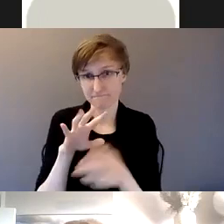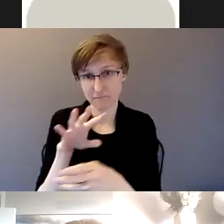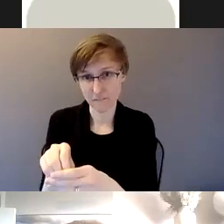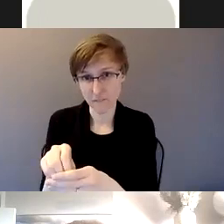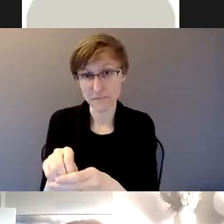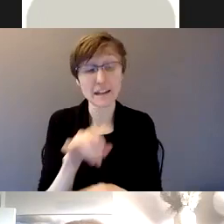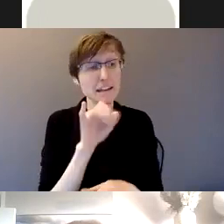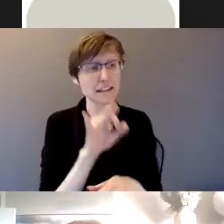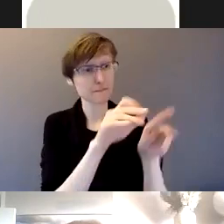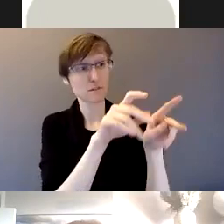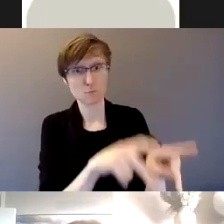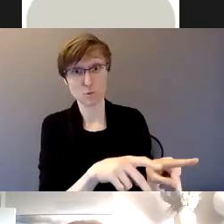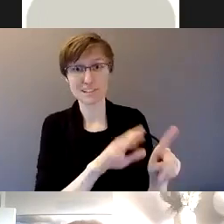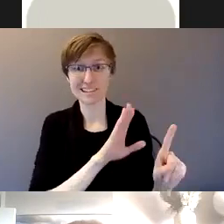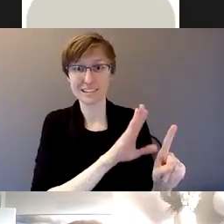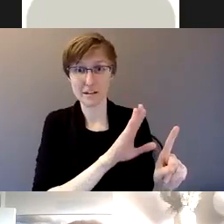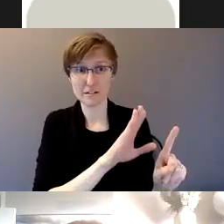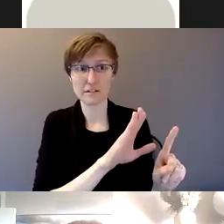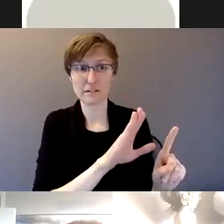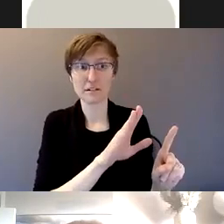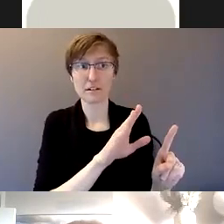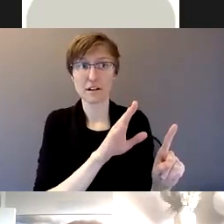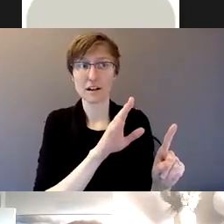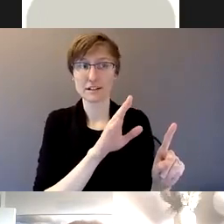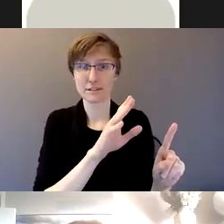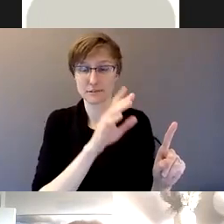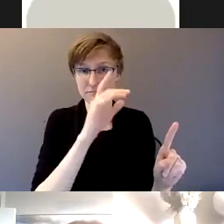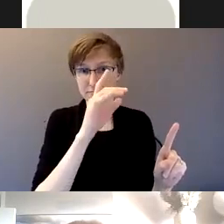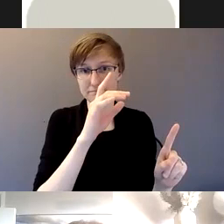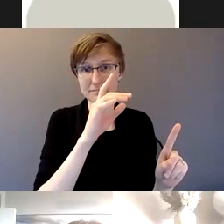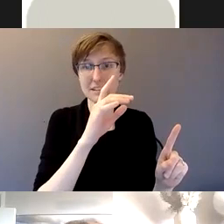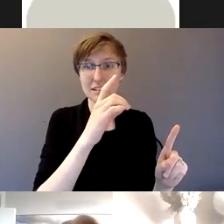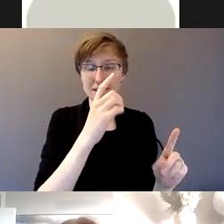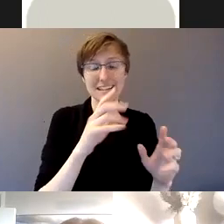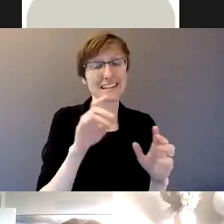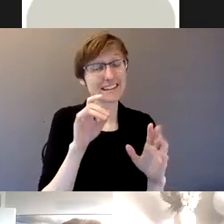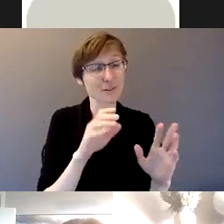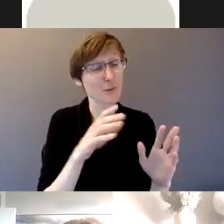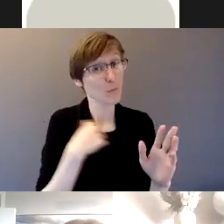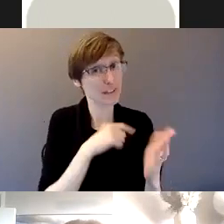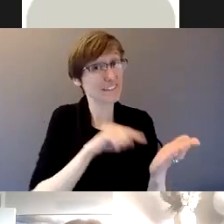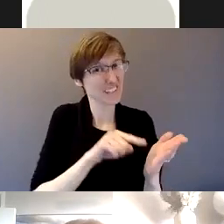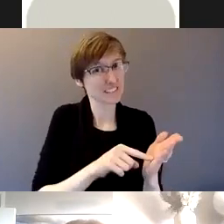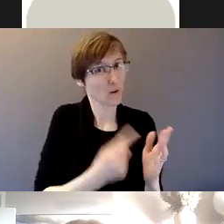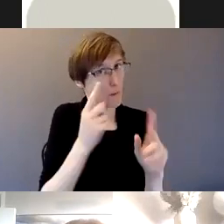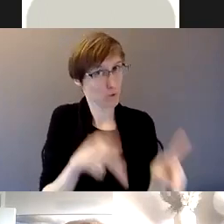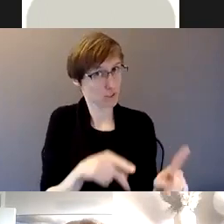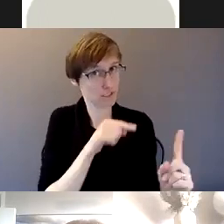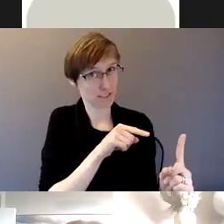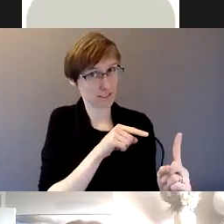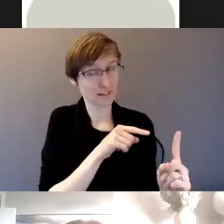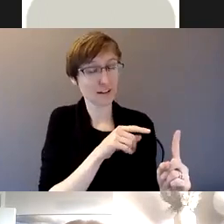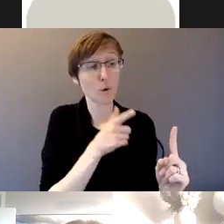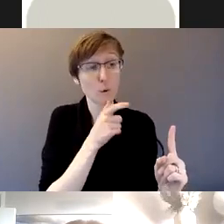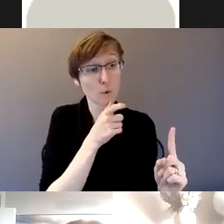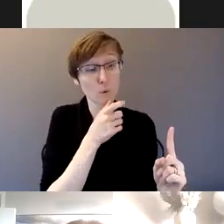incapable person at risk. We can only investigate the allegedly incapable person. That's the only person we can gather information about.